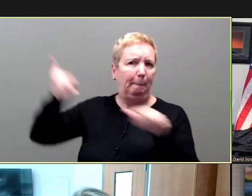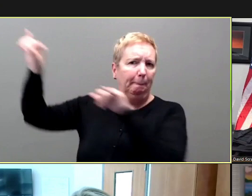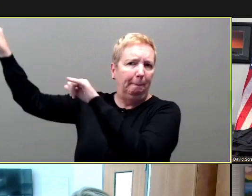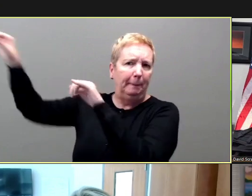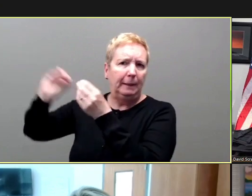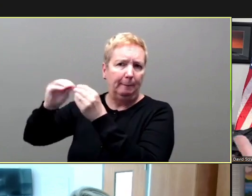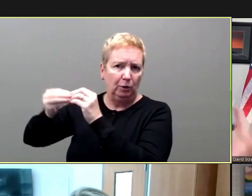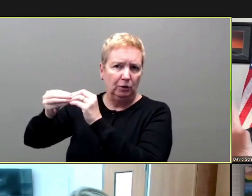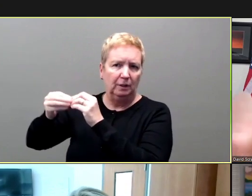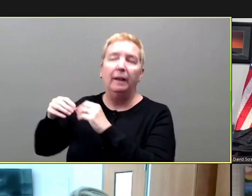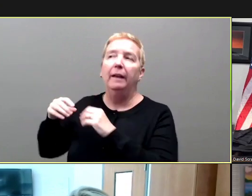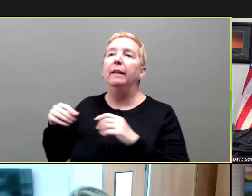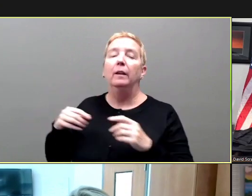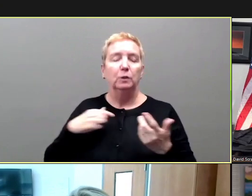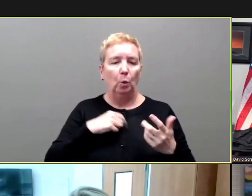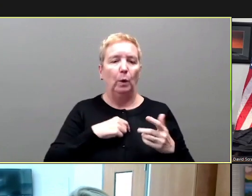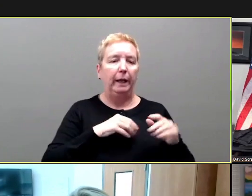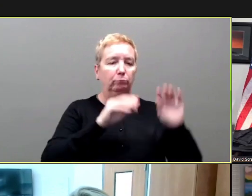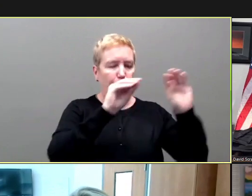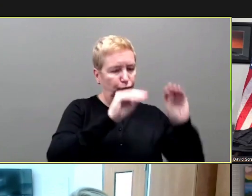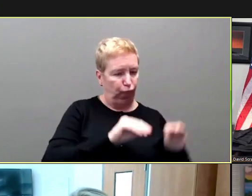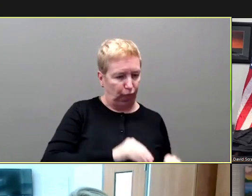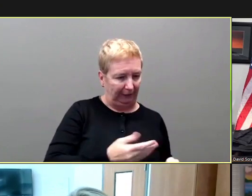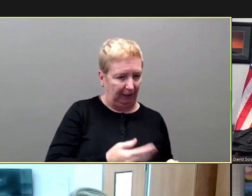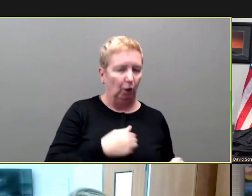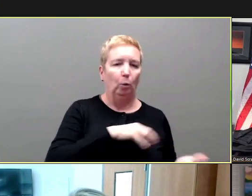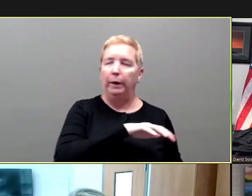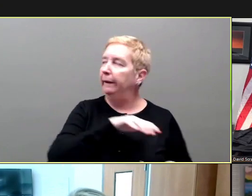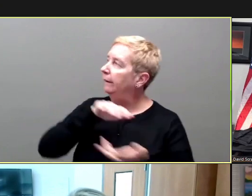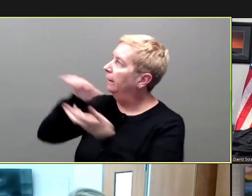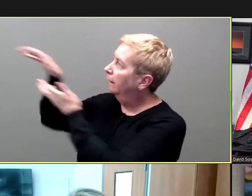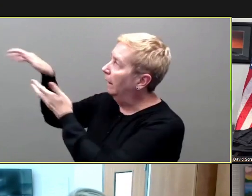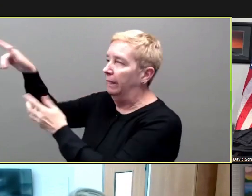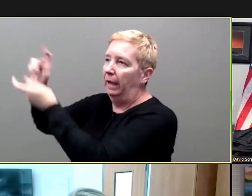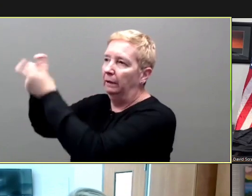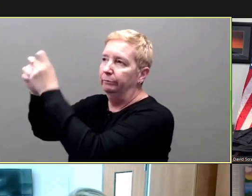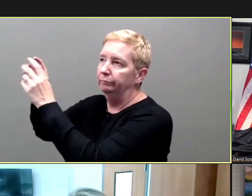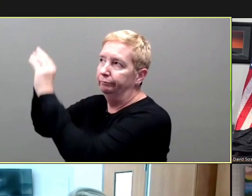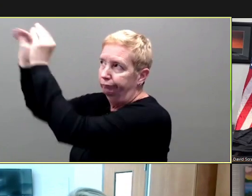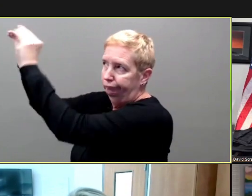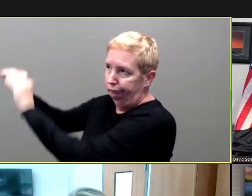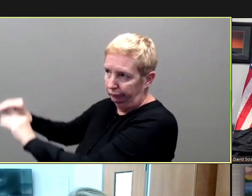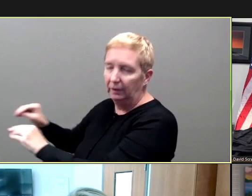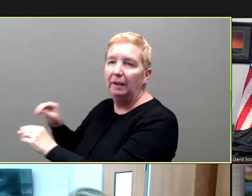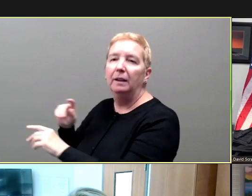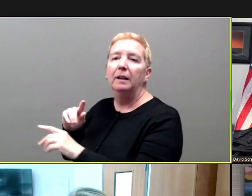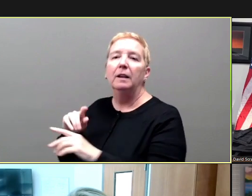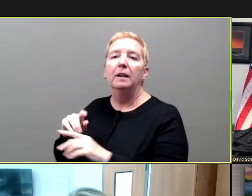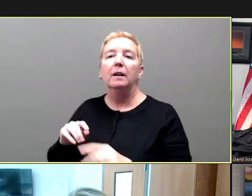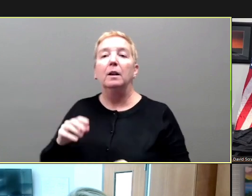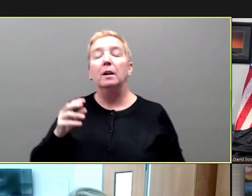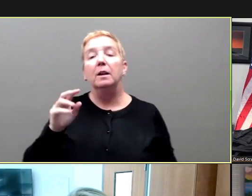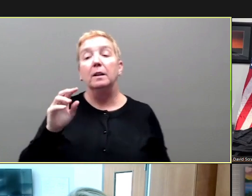and put it with other data and put it in. The totals for the United States might not be everyone measuring it the same way